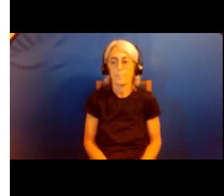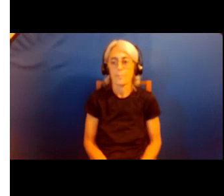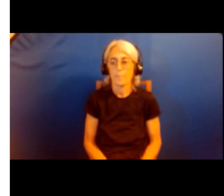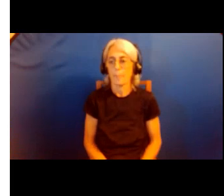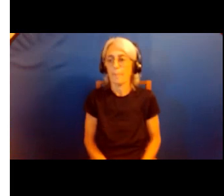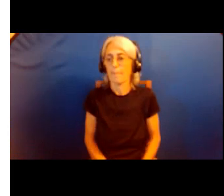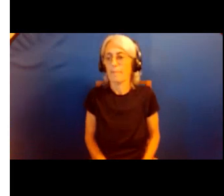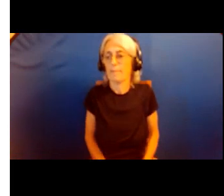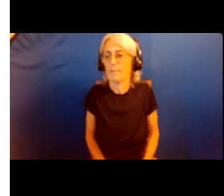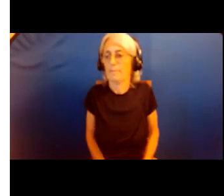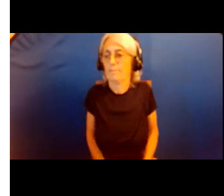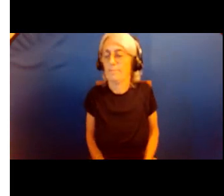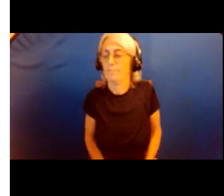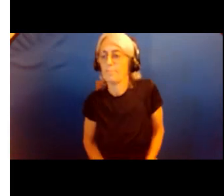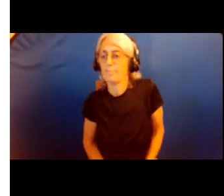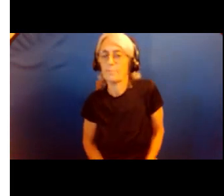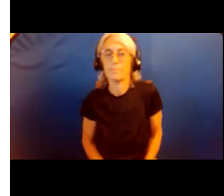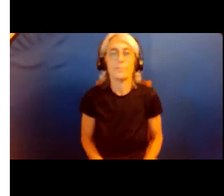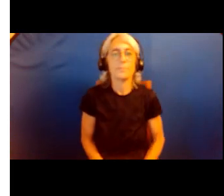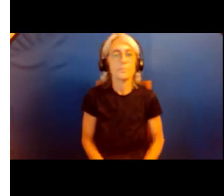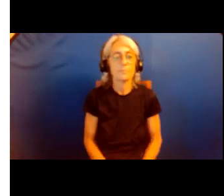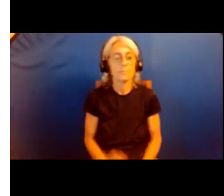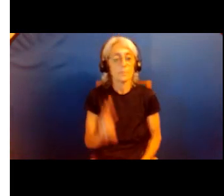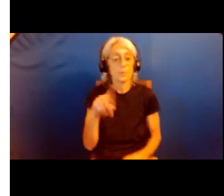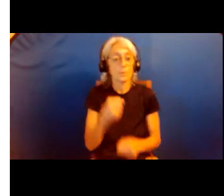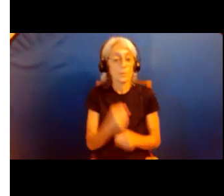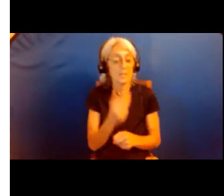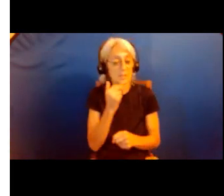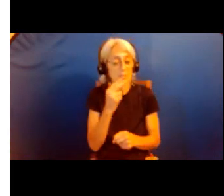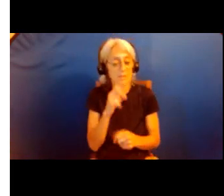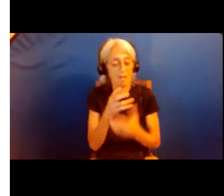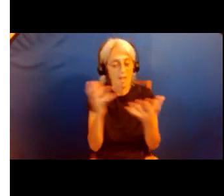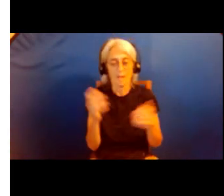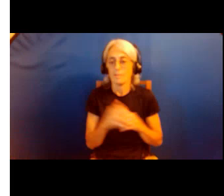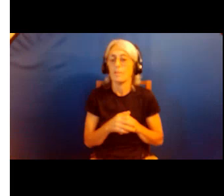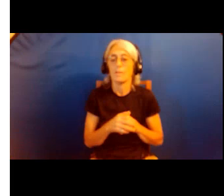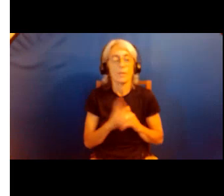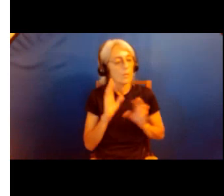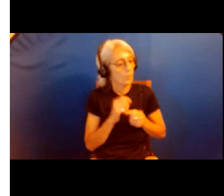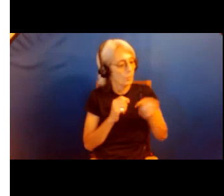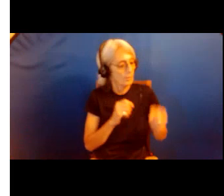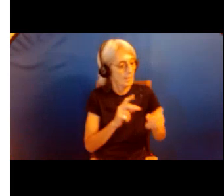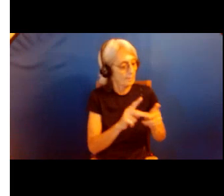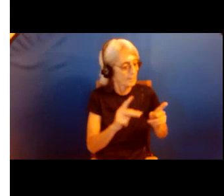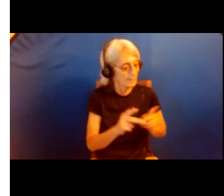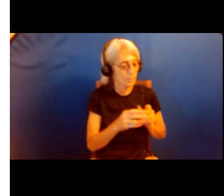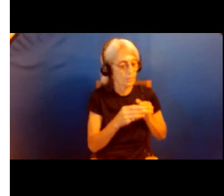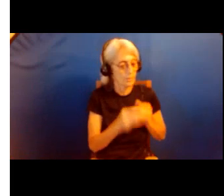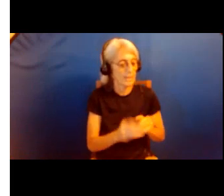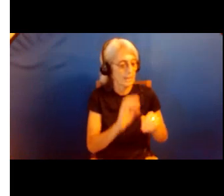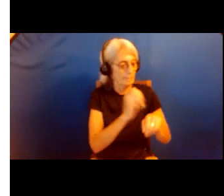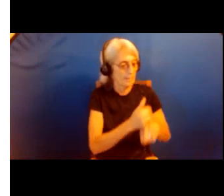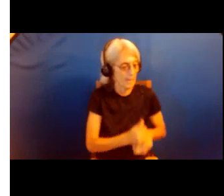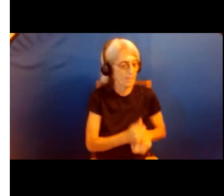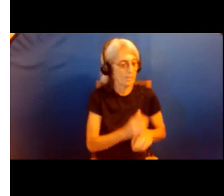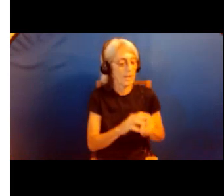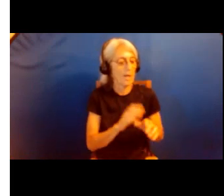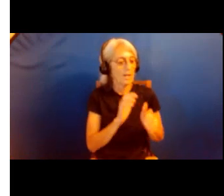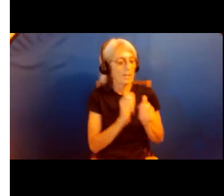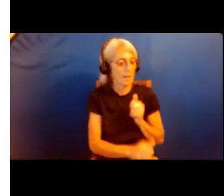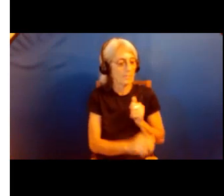Like I mentioned earlier, we've done a lot in 2 short years. We've dedicated a position to lead the strategic implementation and the adoption of data and